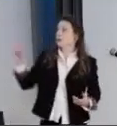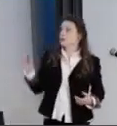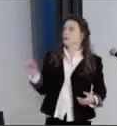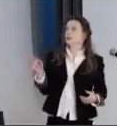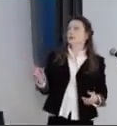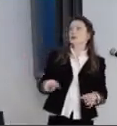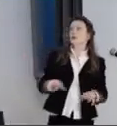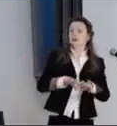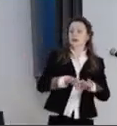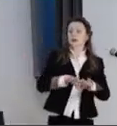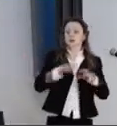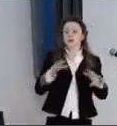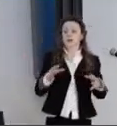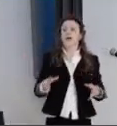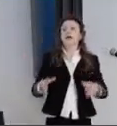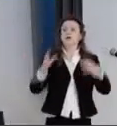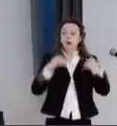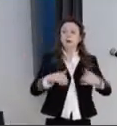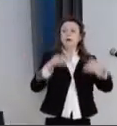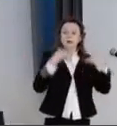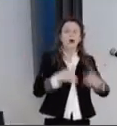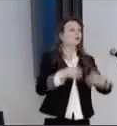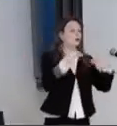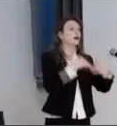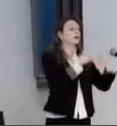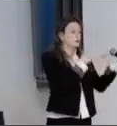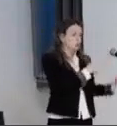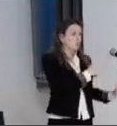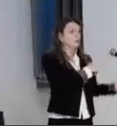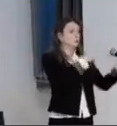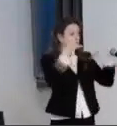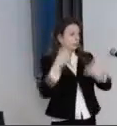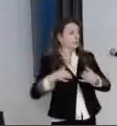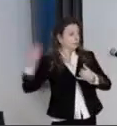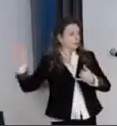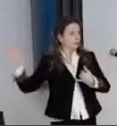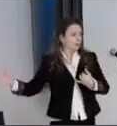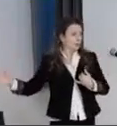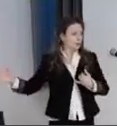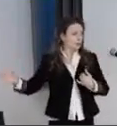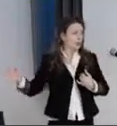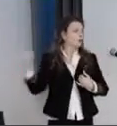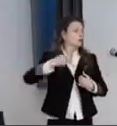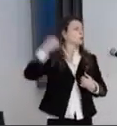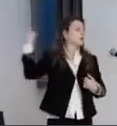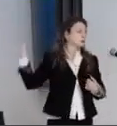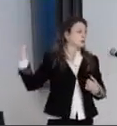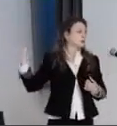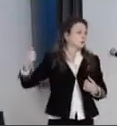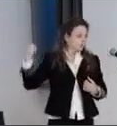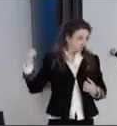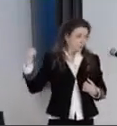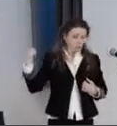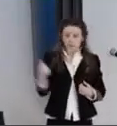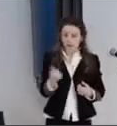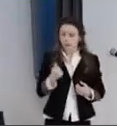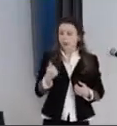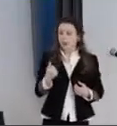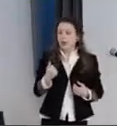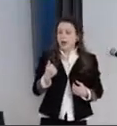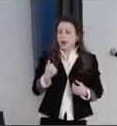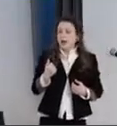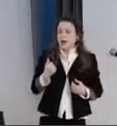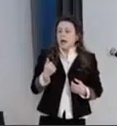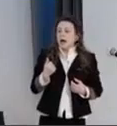there is also this interesting thing that mussel shells, as well as other kinds of shells that were employed in this collection, I'm going to show you an example